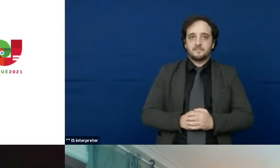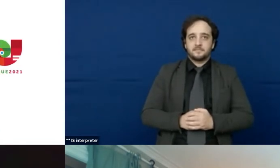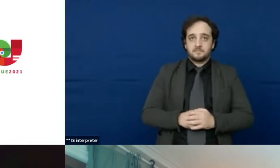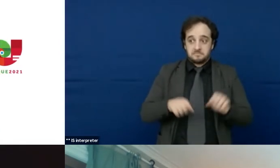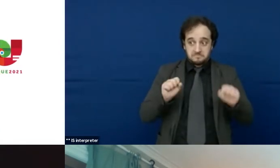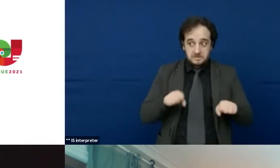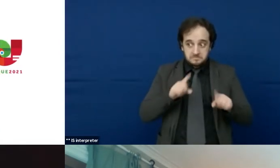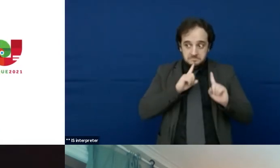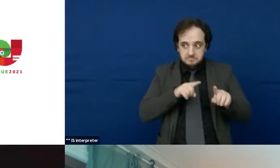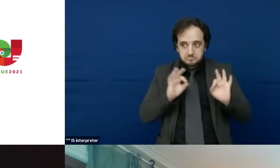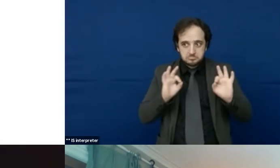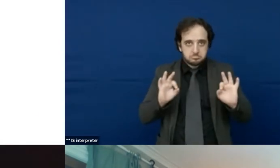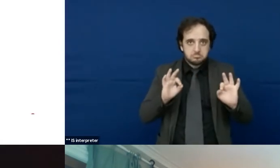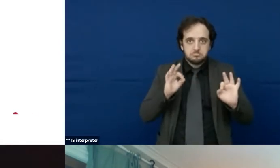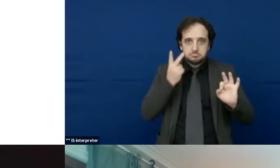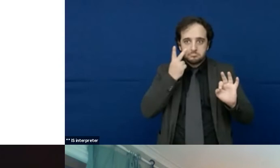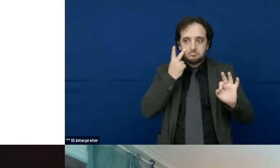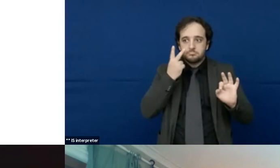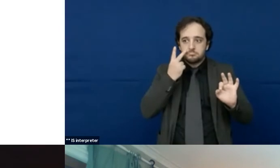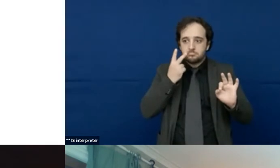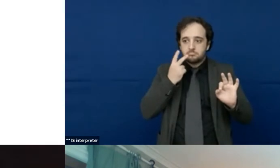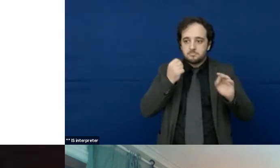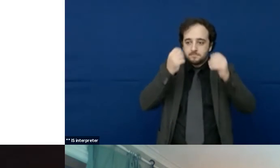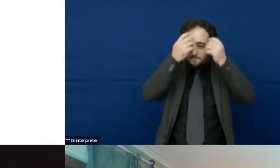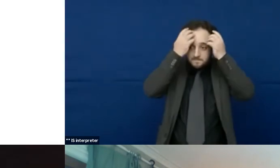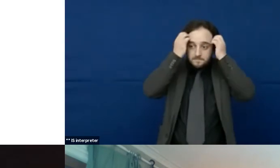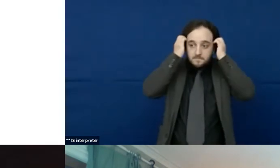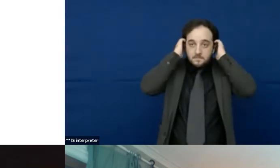I hope we can see the results.